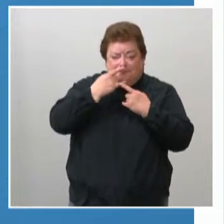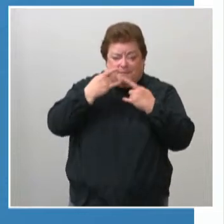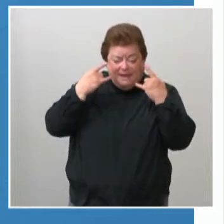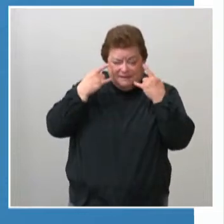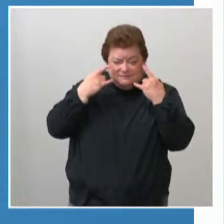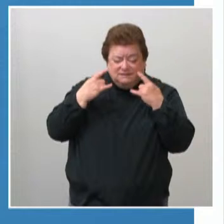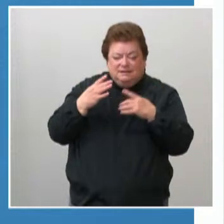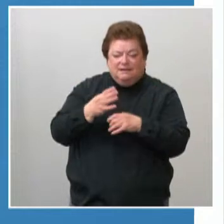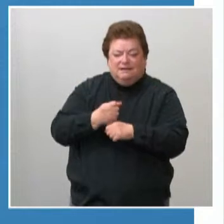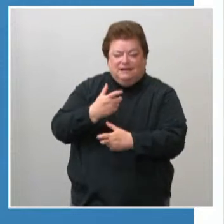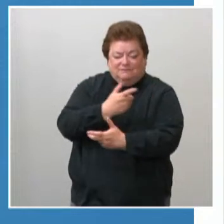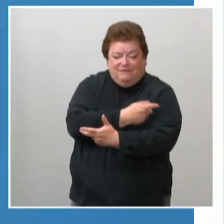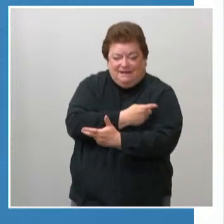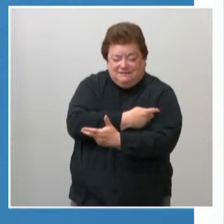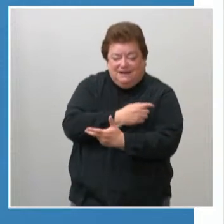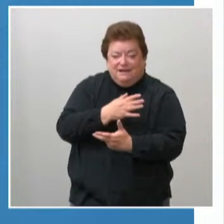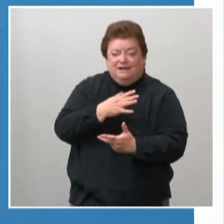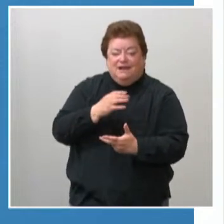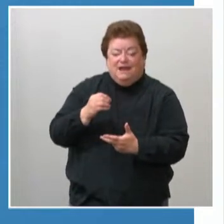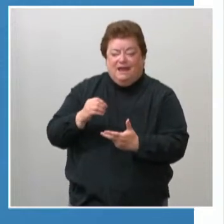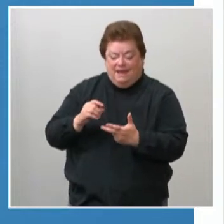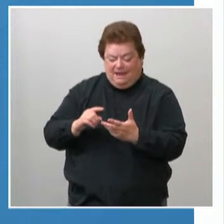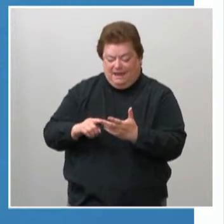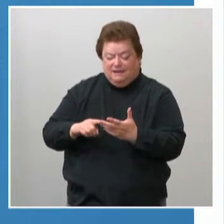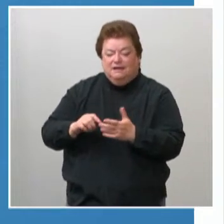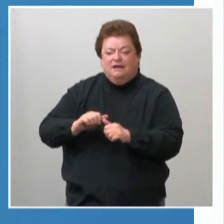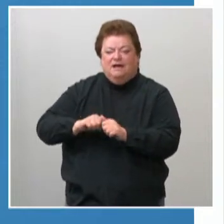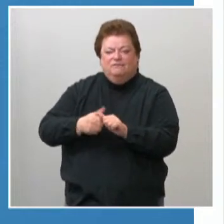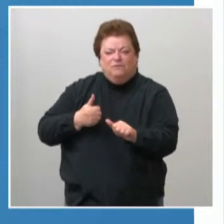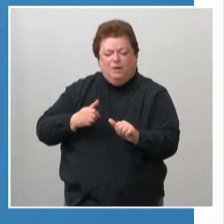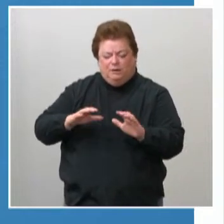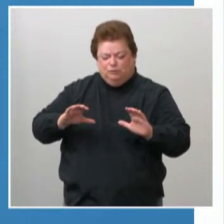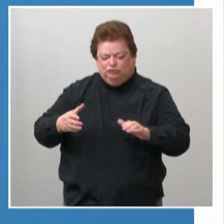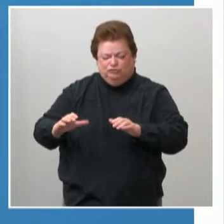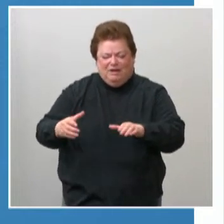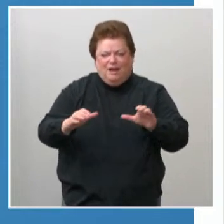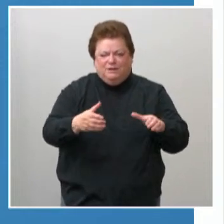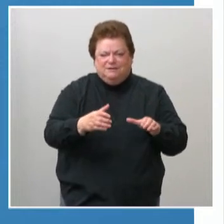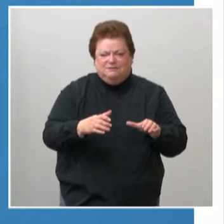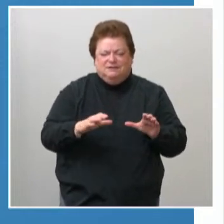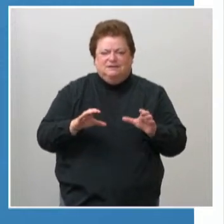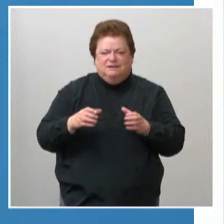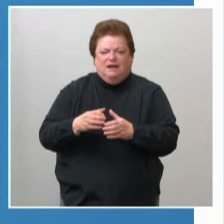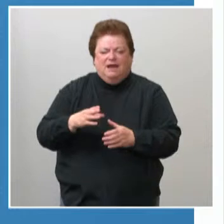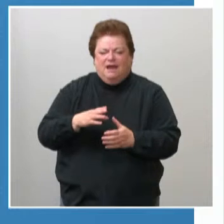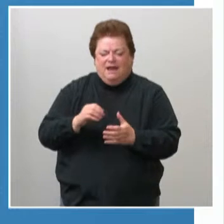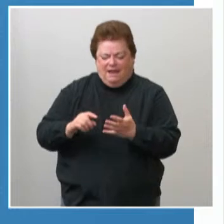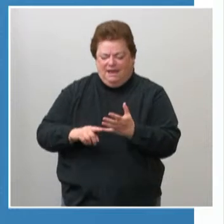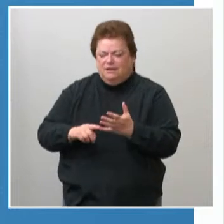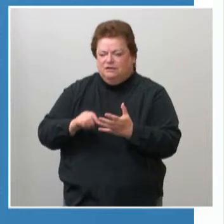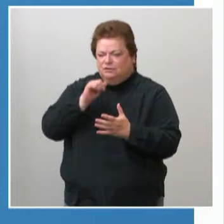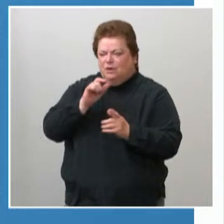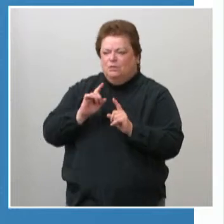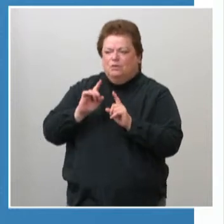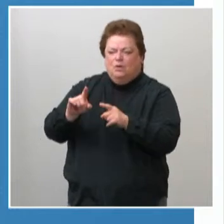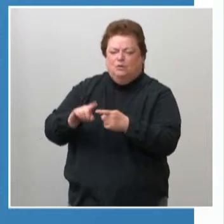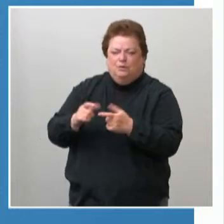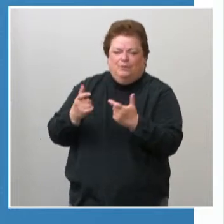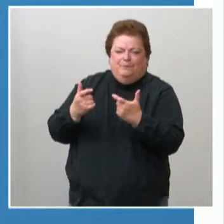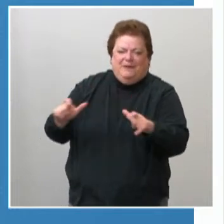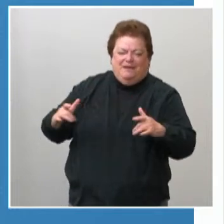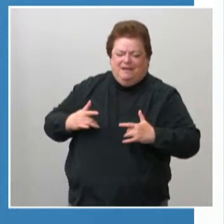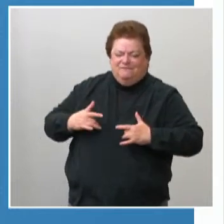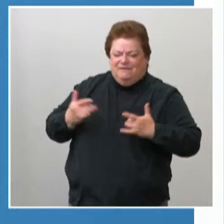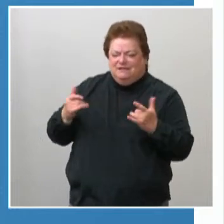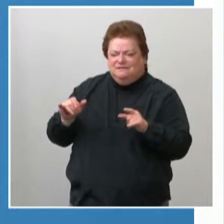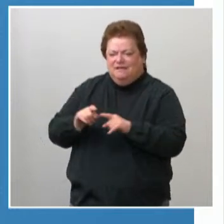Get vaccinated or boosted now, and avoid crowded situations, and don't attend big events like concerts or athletic